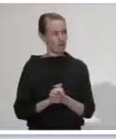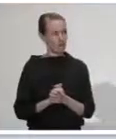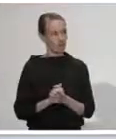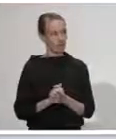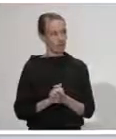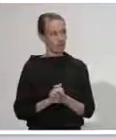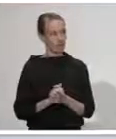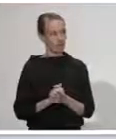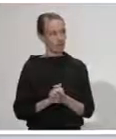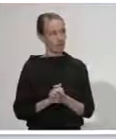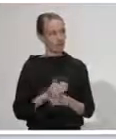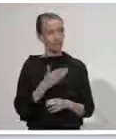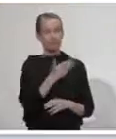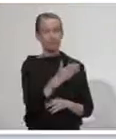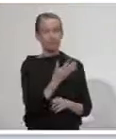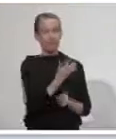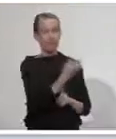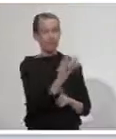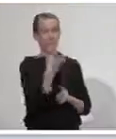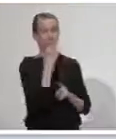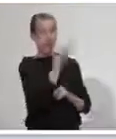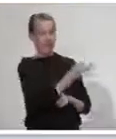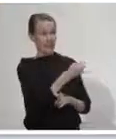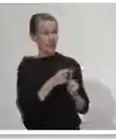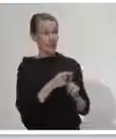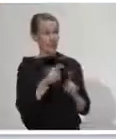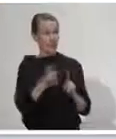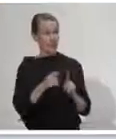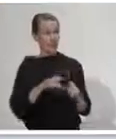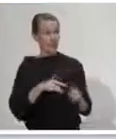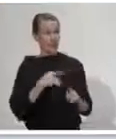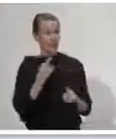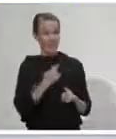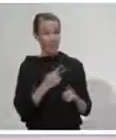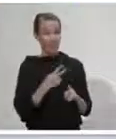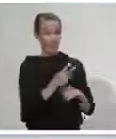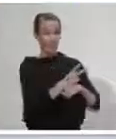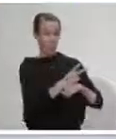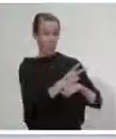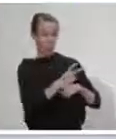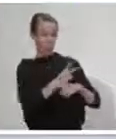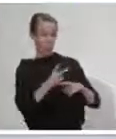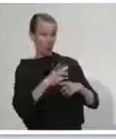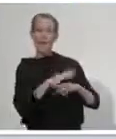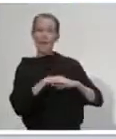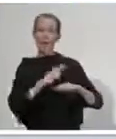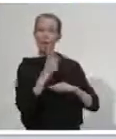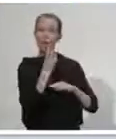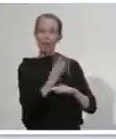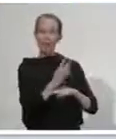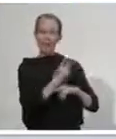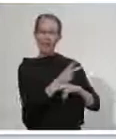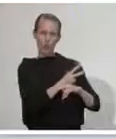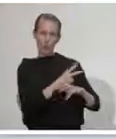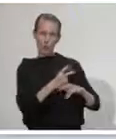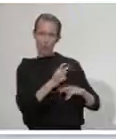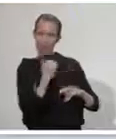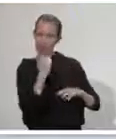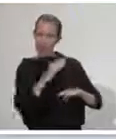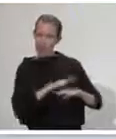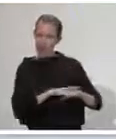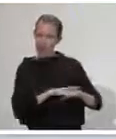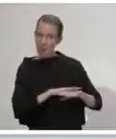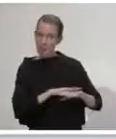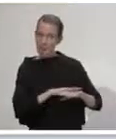community transmission that may have been re-sparked by something like the parties on the weekend? Yeah, a good question, and it essentially does give us a minimum amount of time,